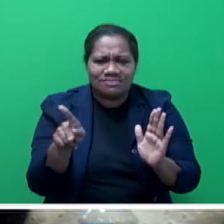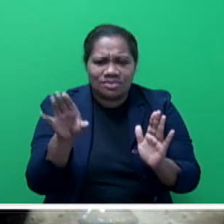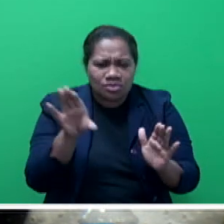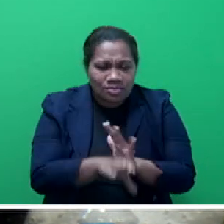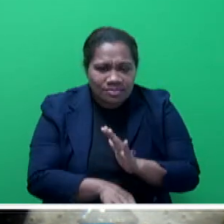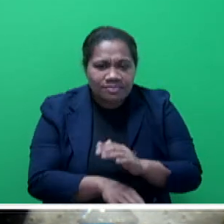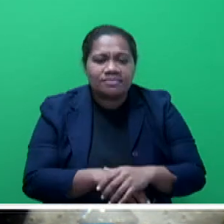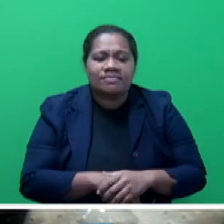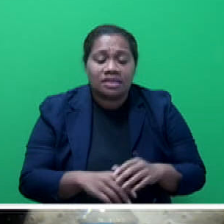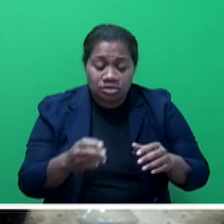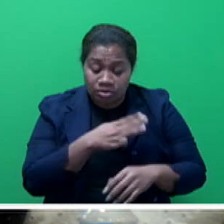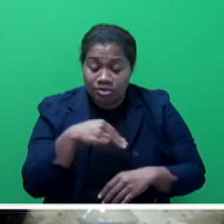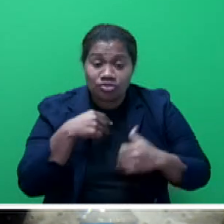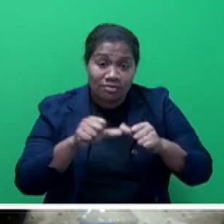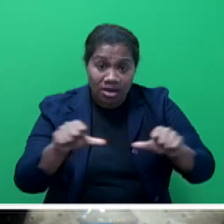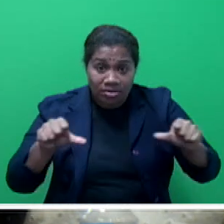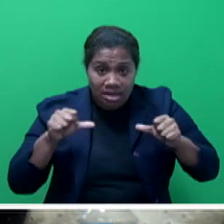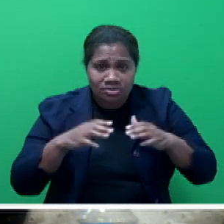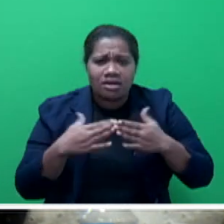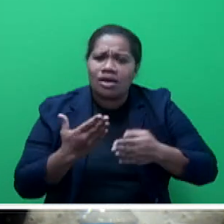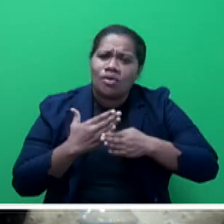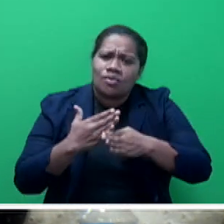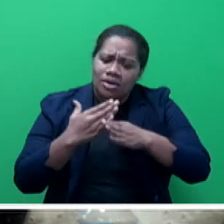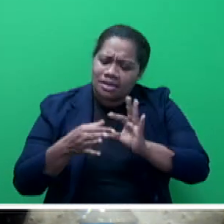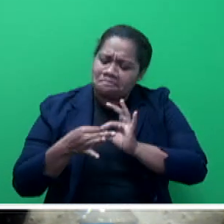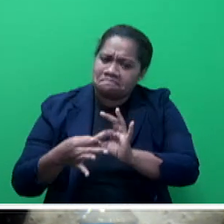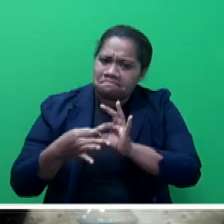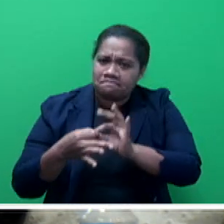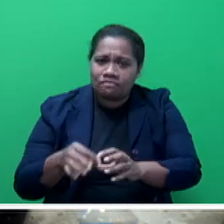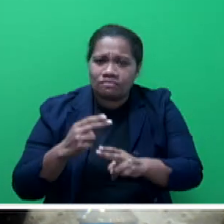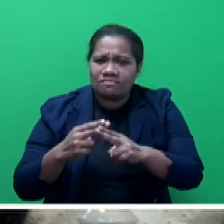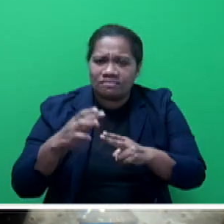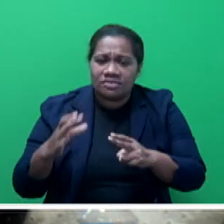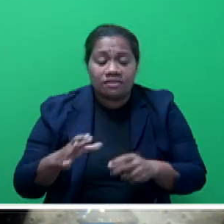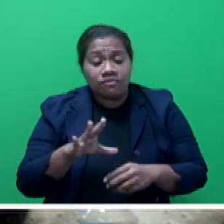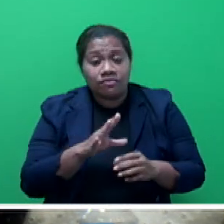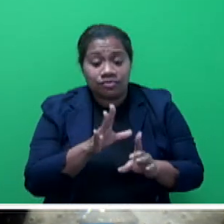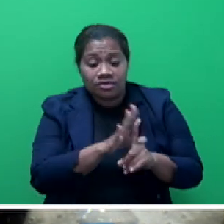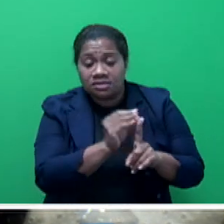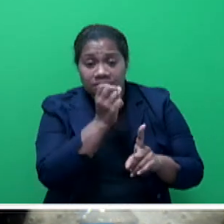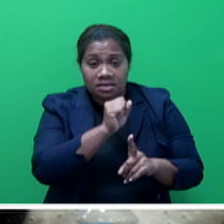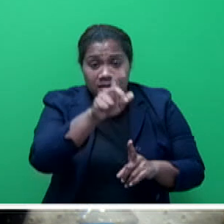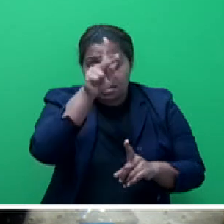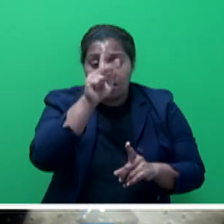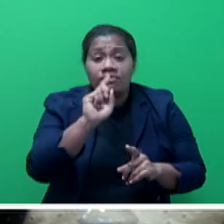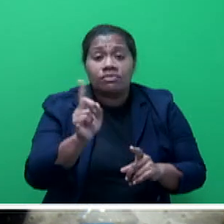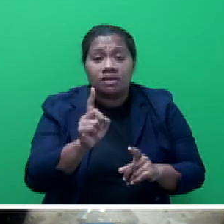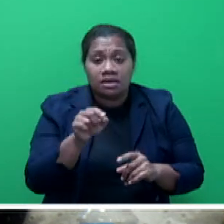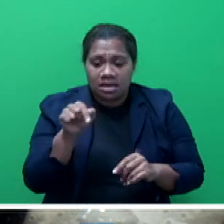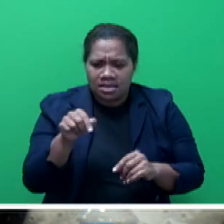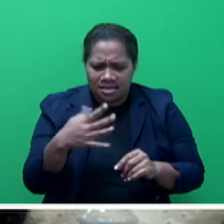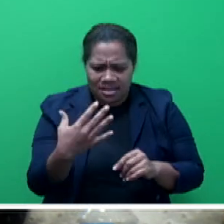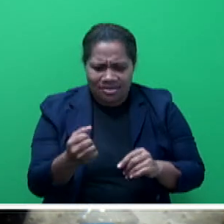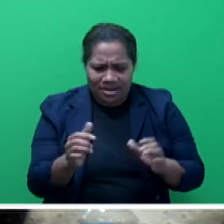Ministry of Agriculture is working very closely with farmers. For example, in Kandavu, we're developing a nursery for yangona.